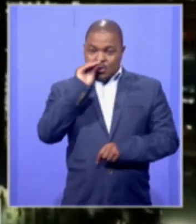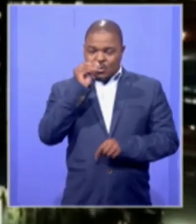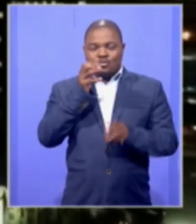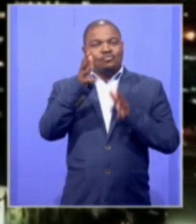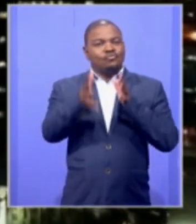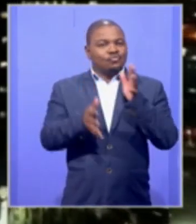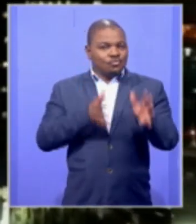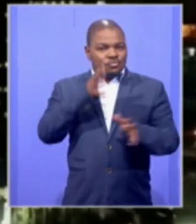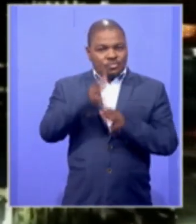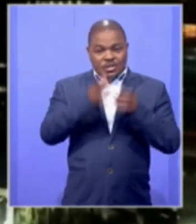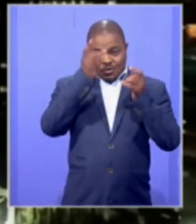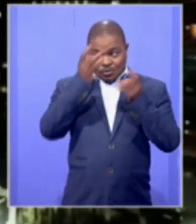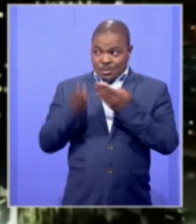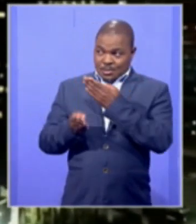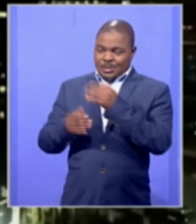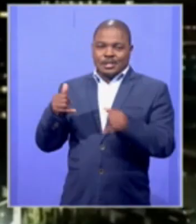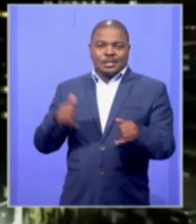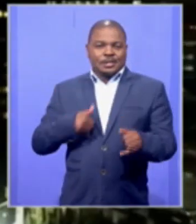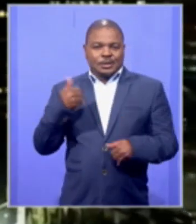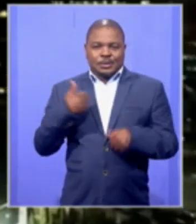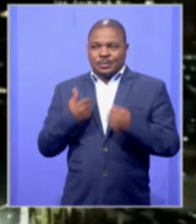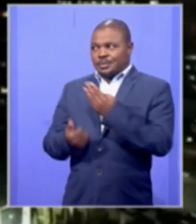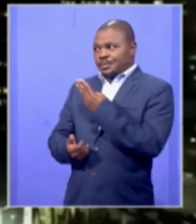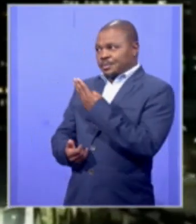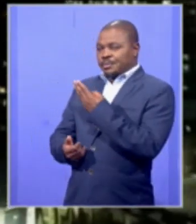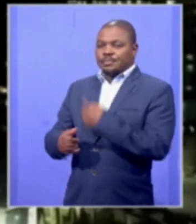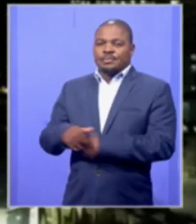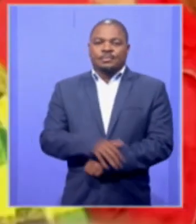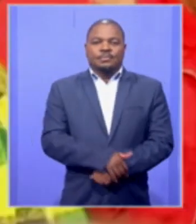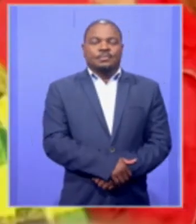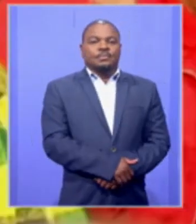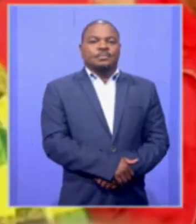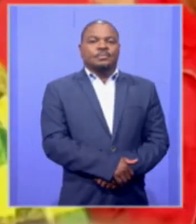Setswana. Ha re iketle mmogo ka tshedimosetso.